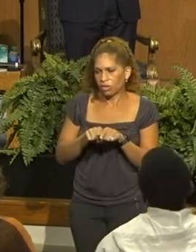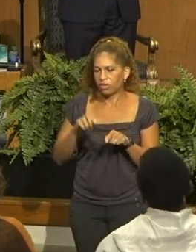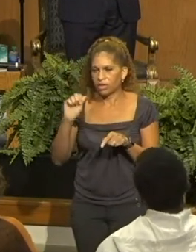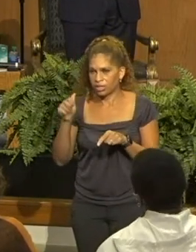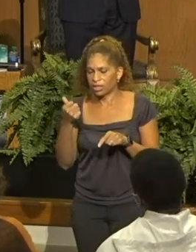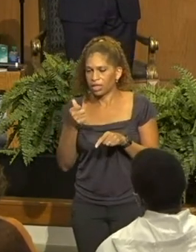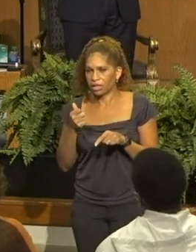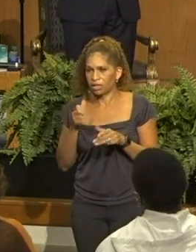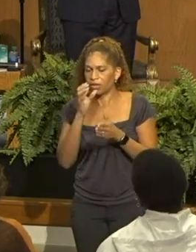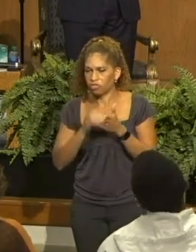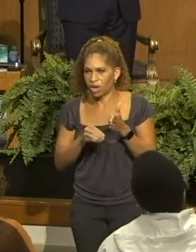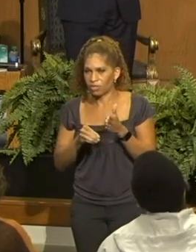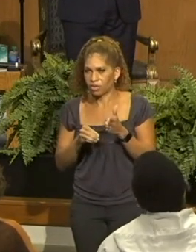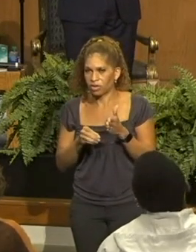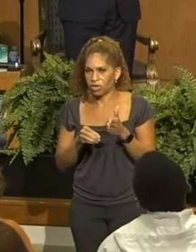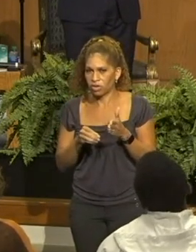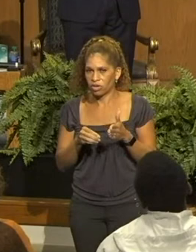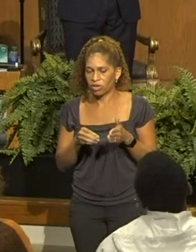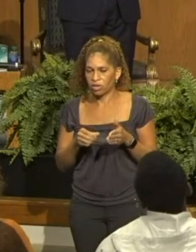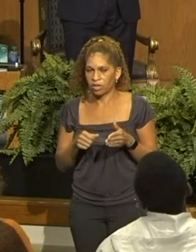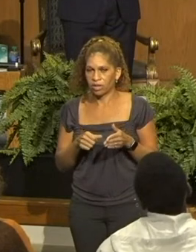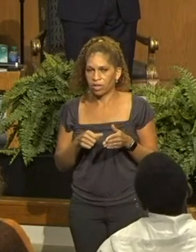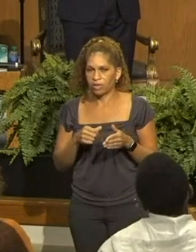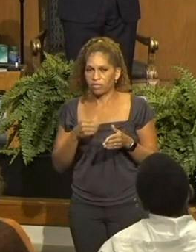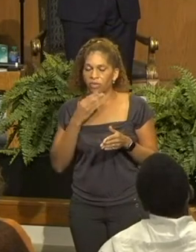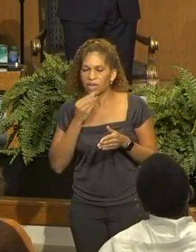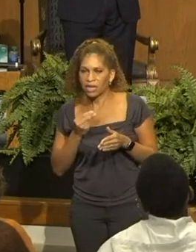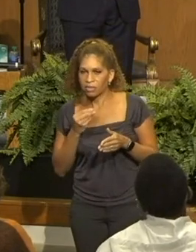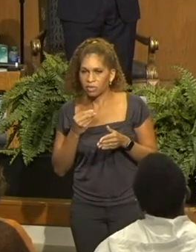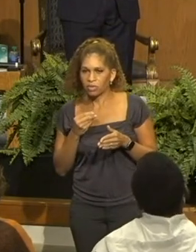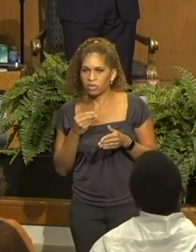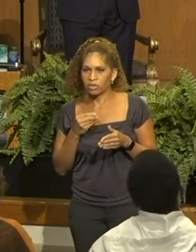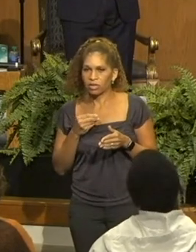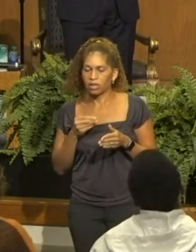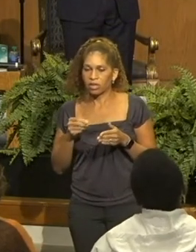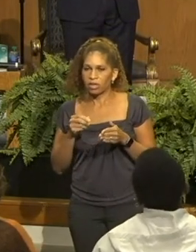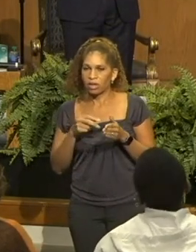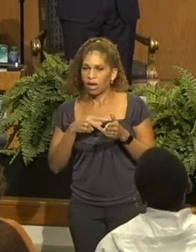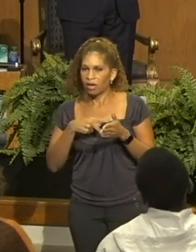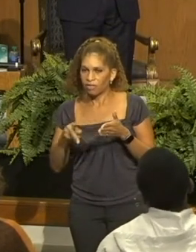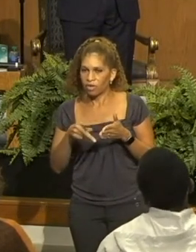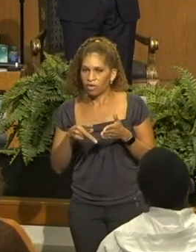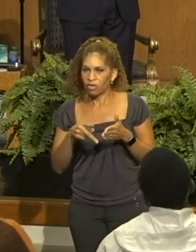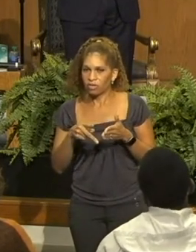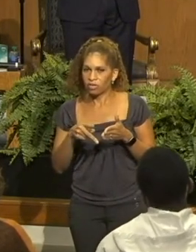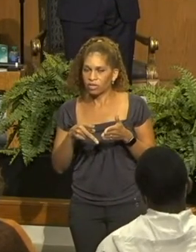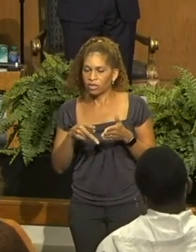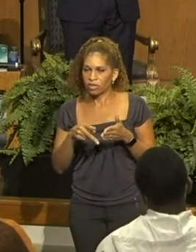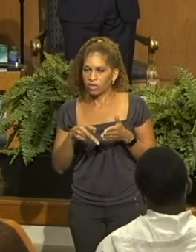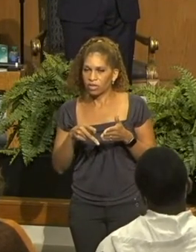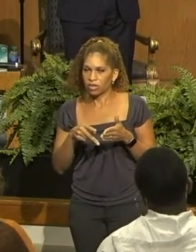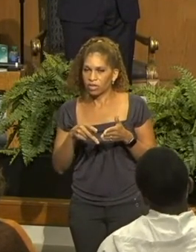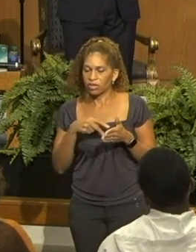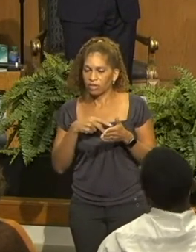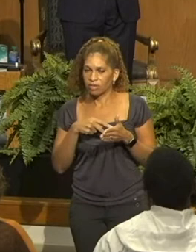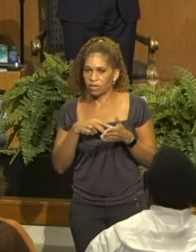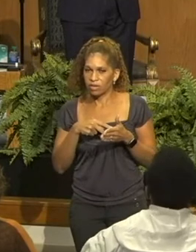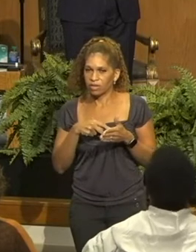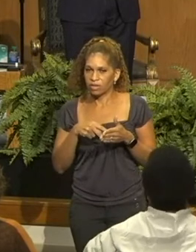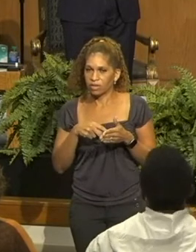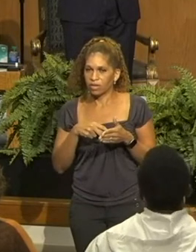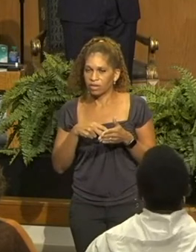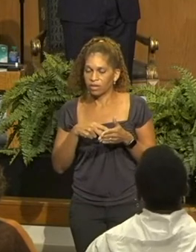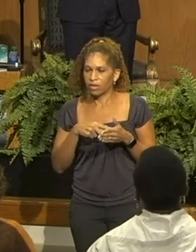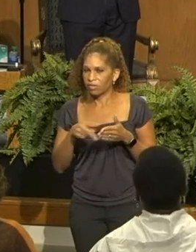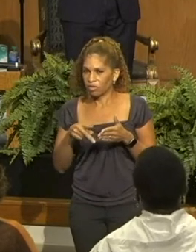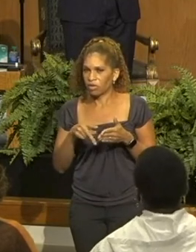of Hebrews, one scripture that your former pastor, Dr. Lowry, Dr. King, and others